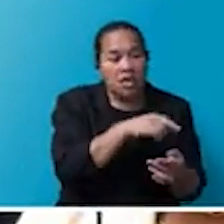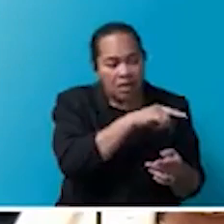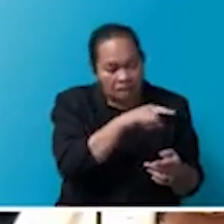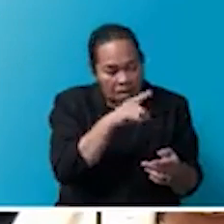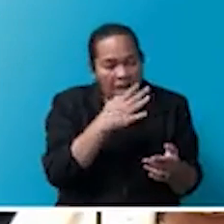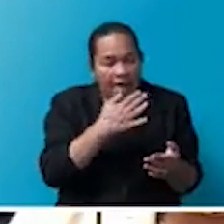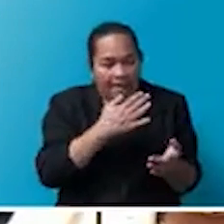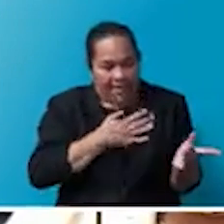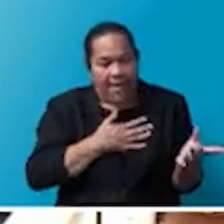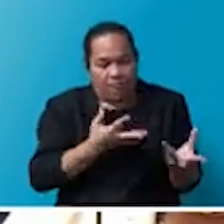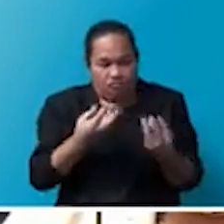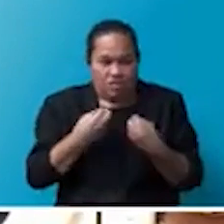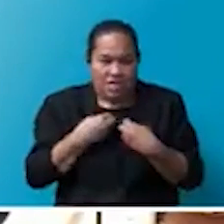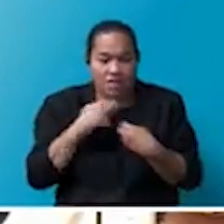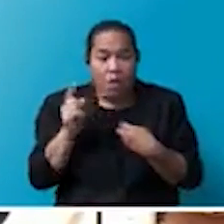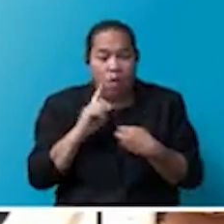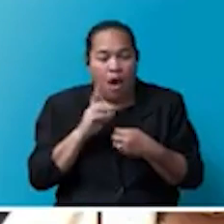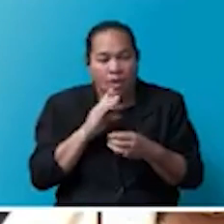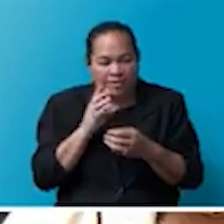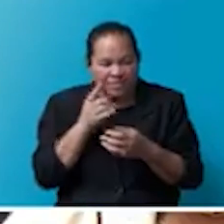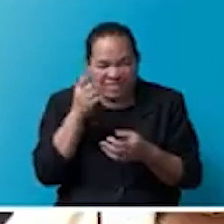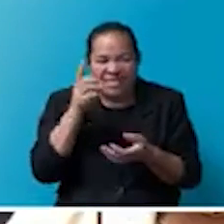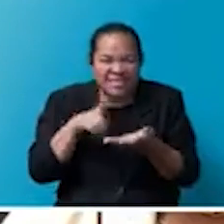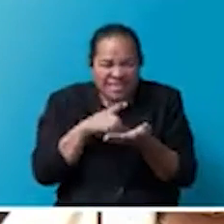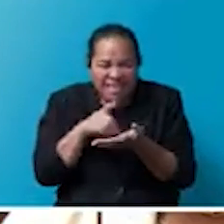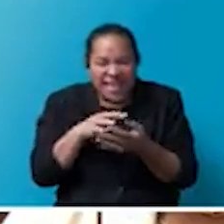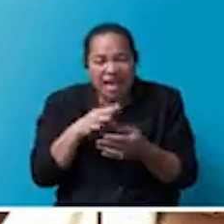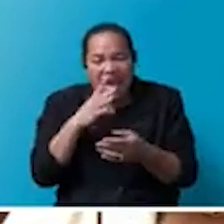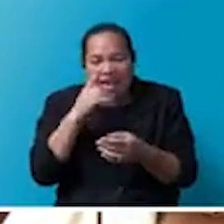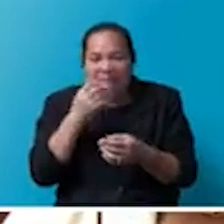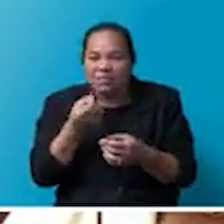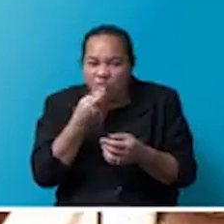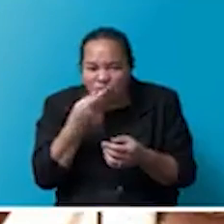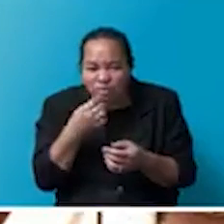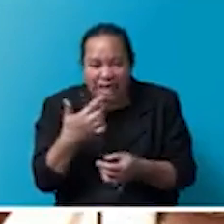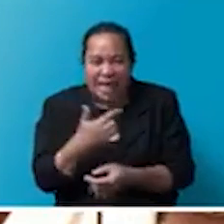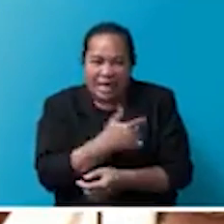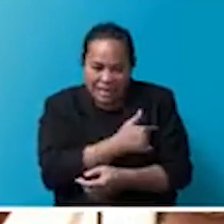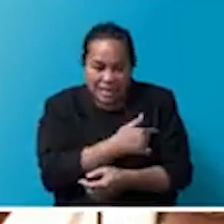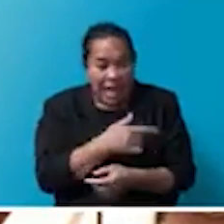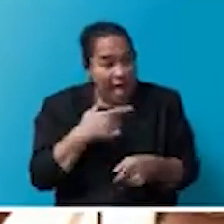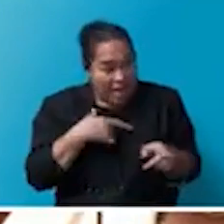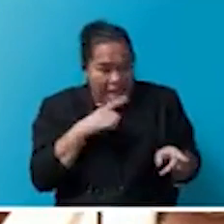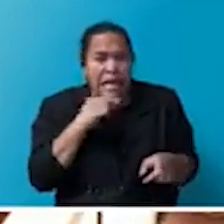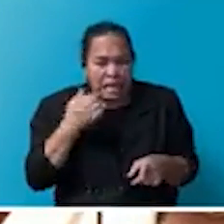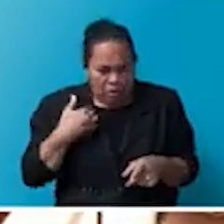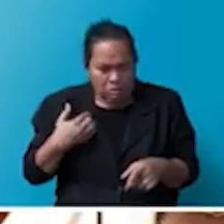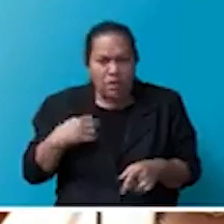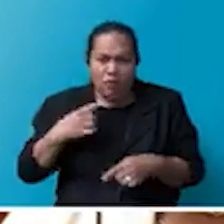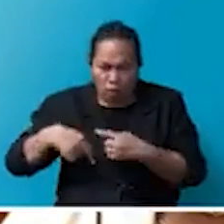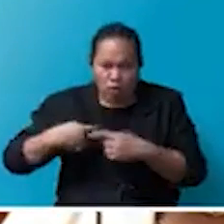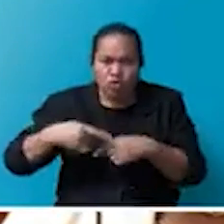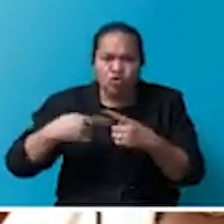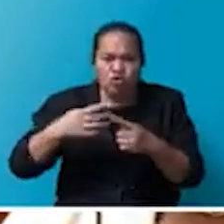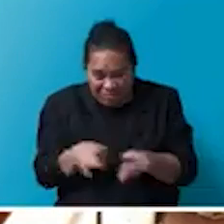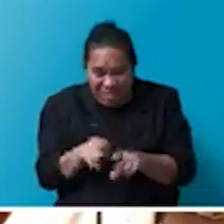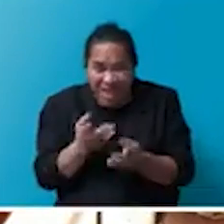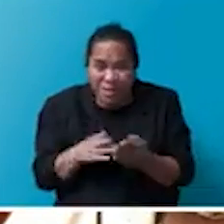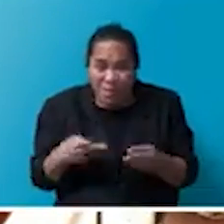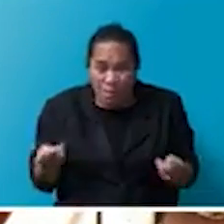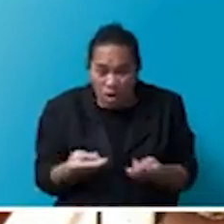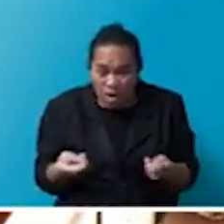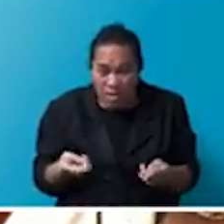they direly need so that they can continue to be productive members of our